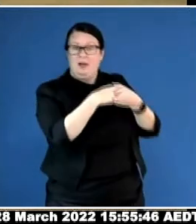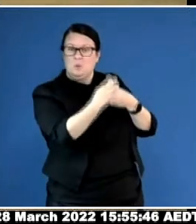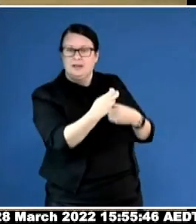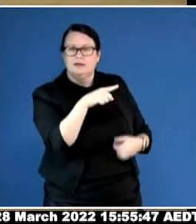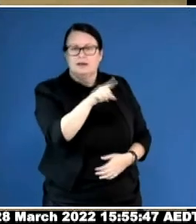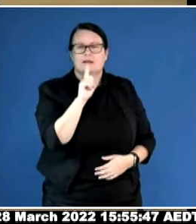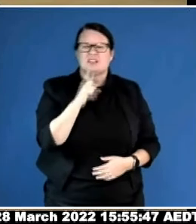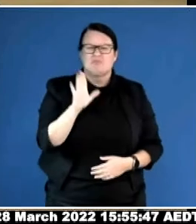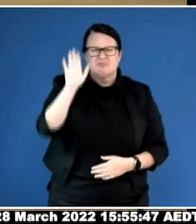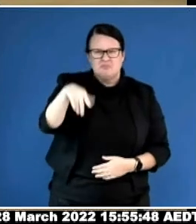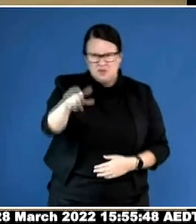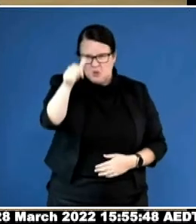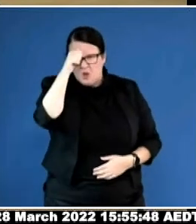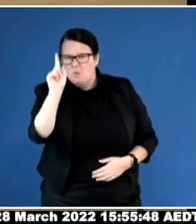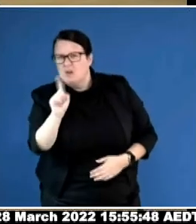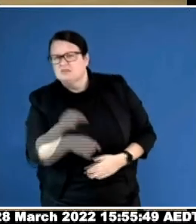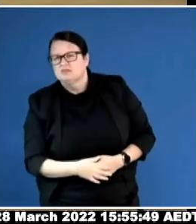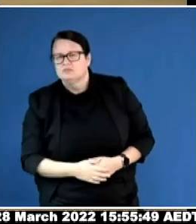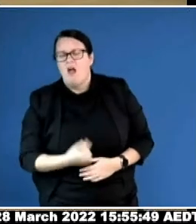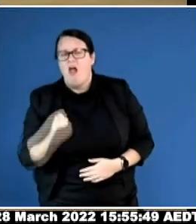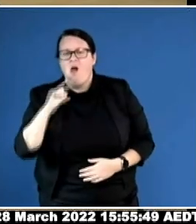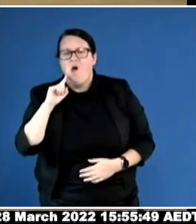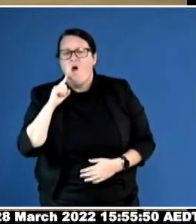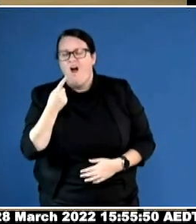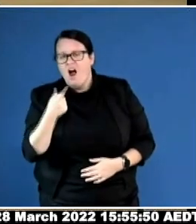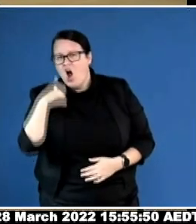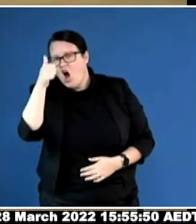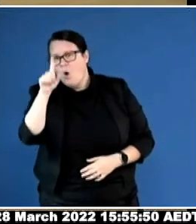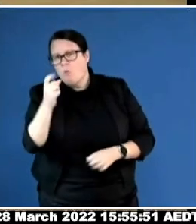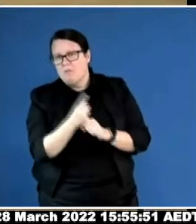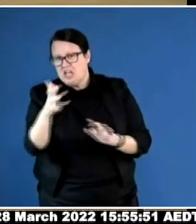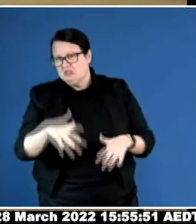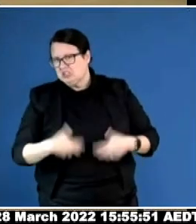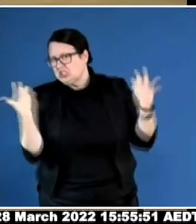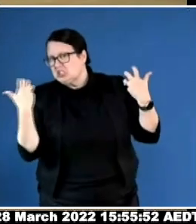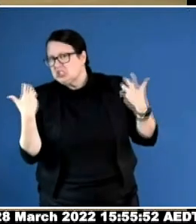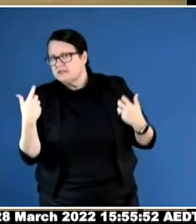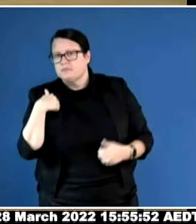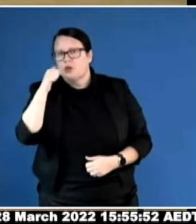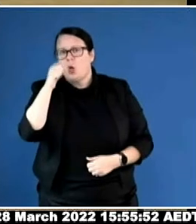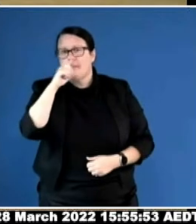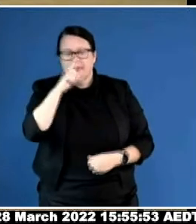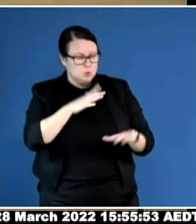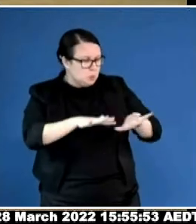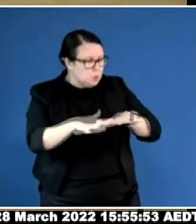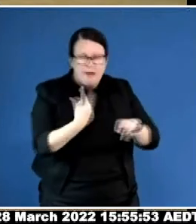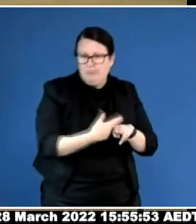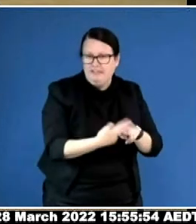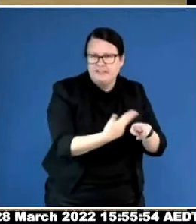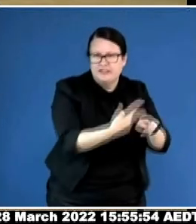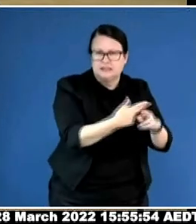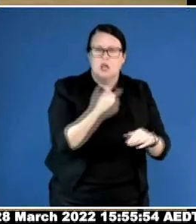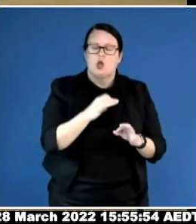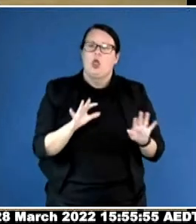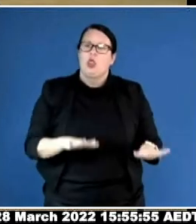said to me, you know, Claire, it's like this. I know your triggers. I know you like people to go fast when they are doing the things you need